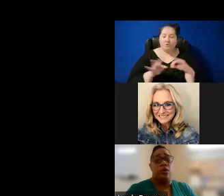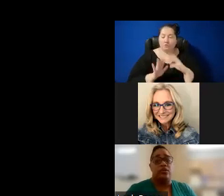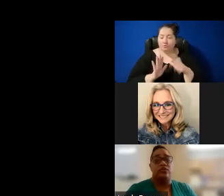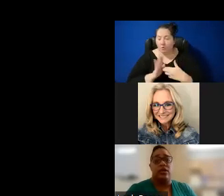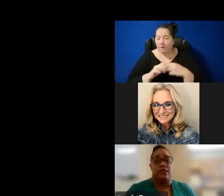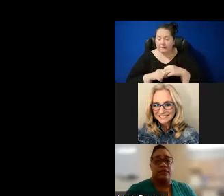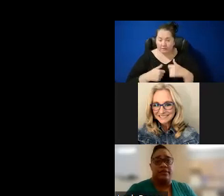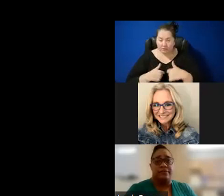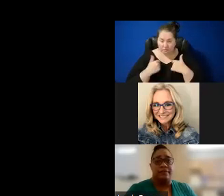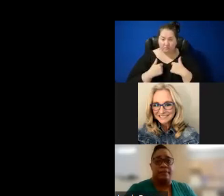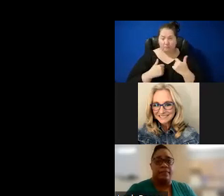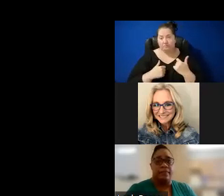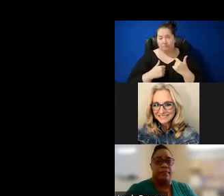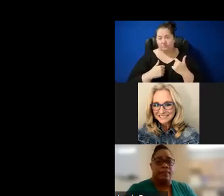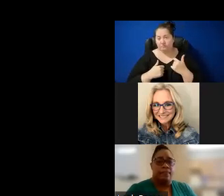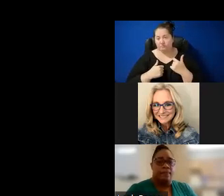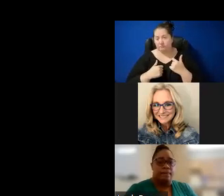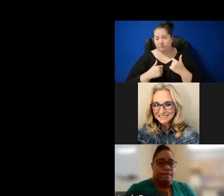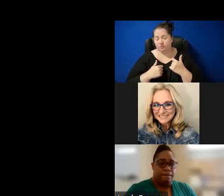journeys towards recovery.